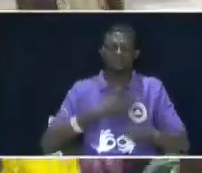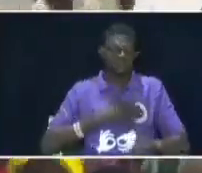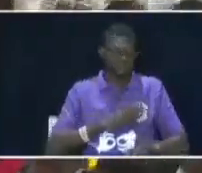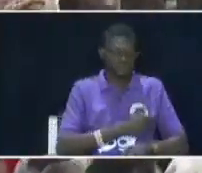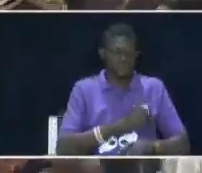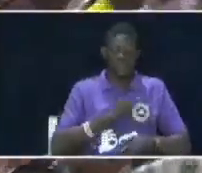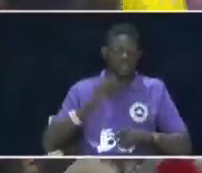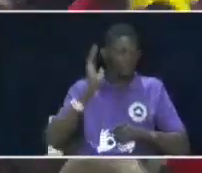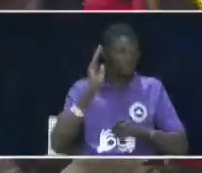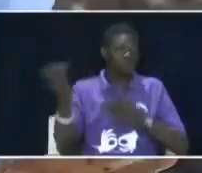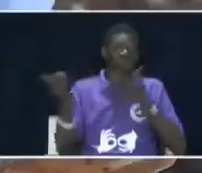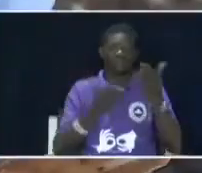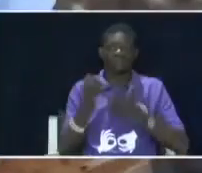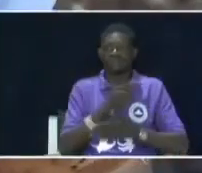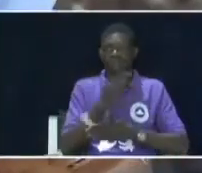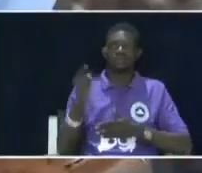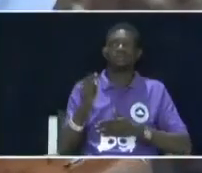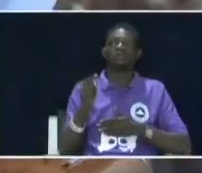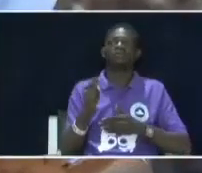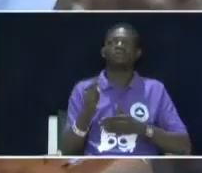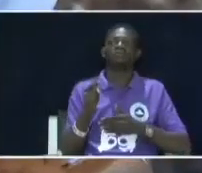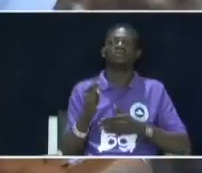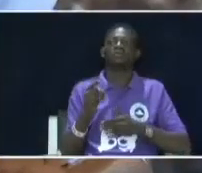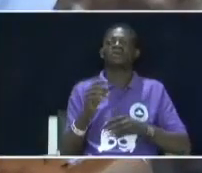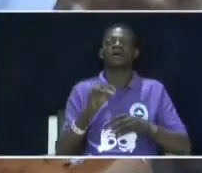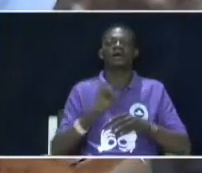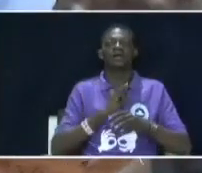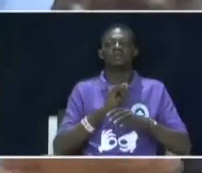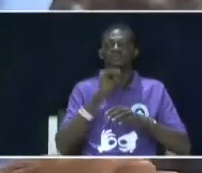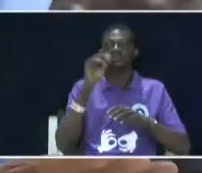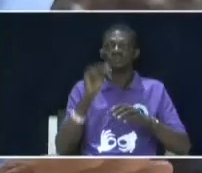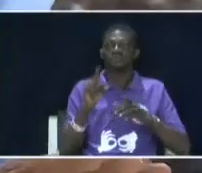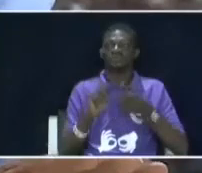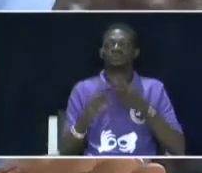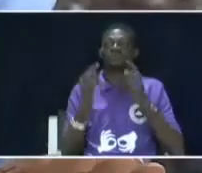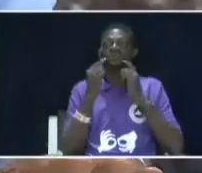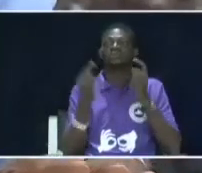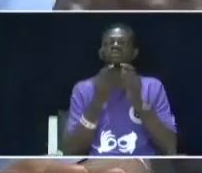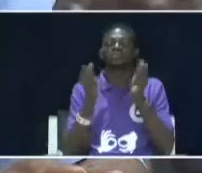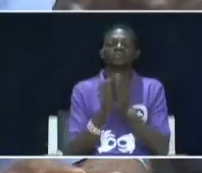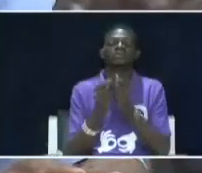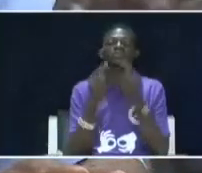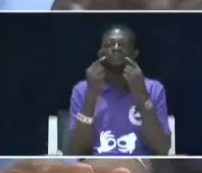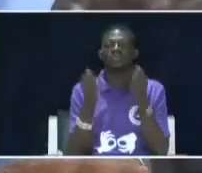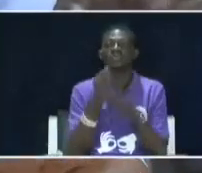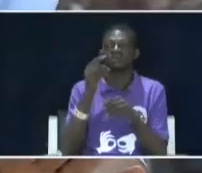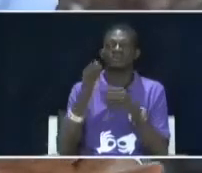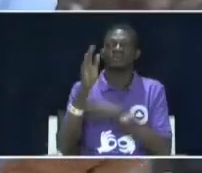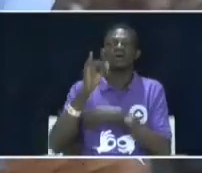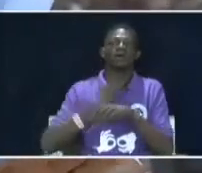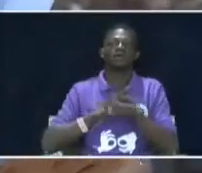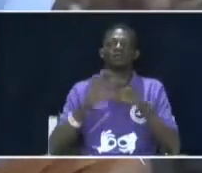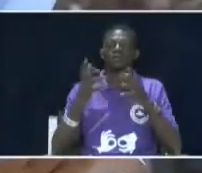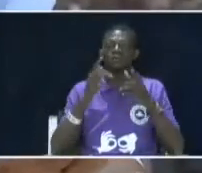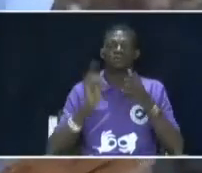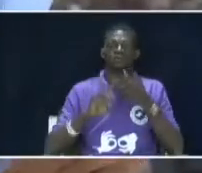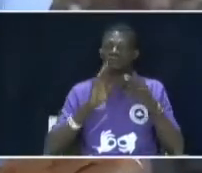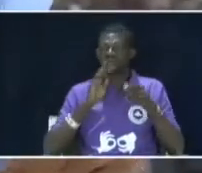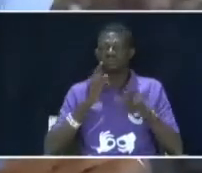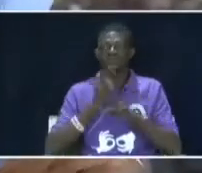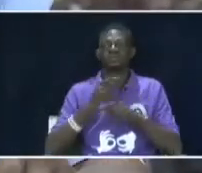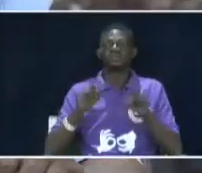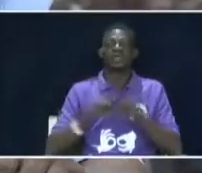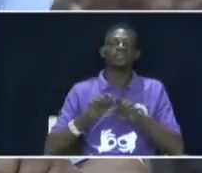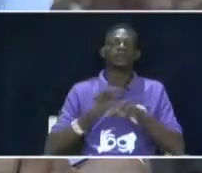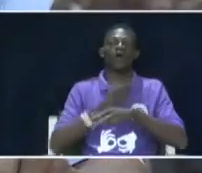will serve you. I don't want to have anything to do with sin anymore. And I don't even want to be just an